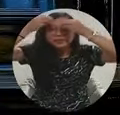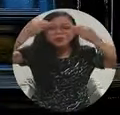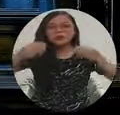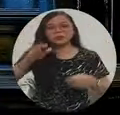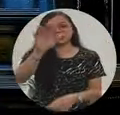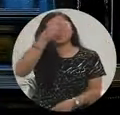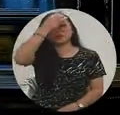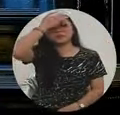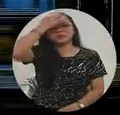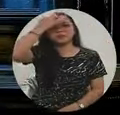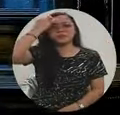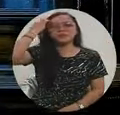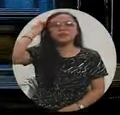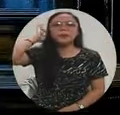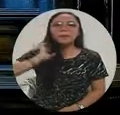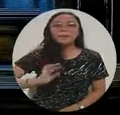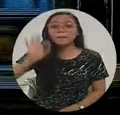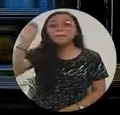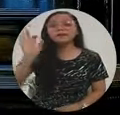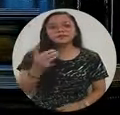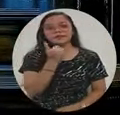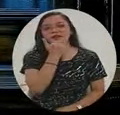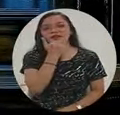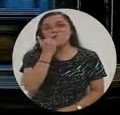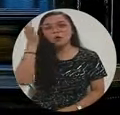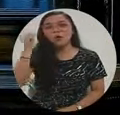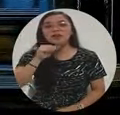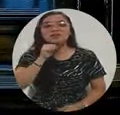Ako di ang sayop. I was not following principle.